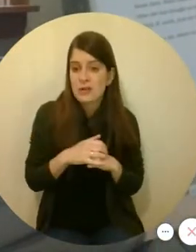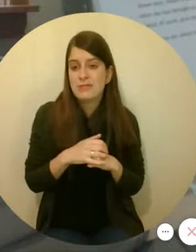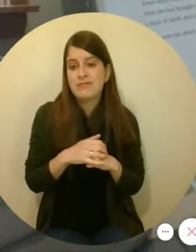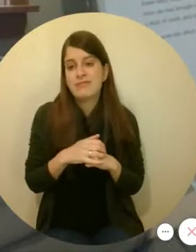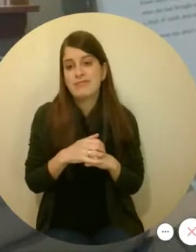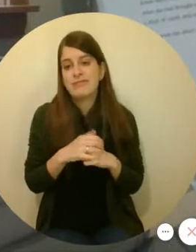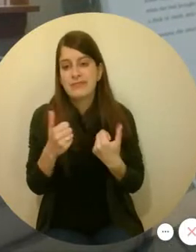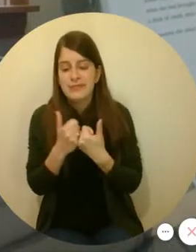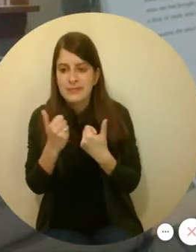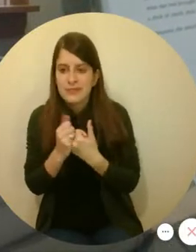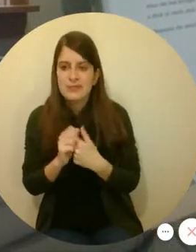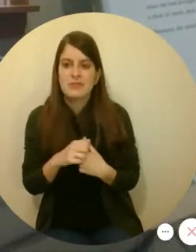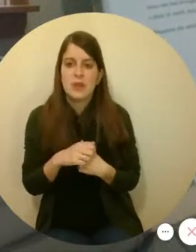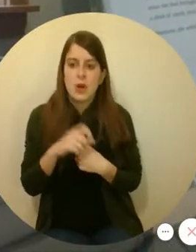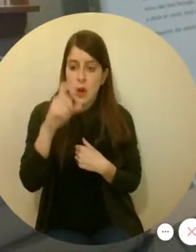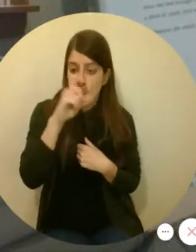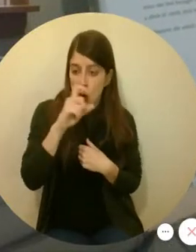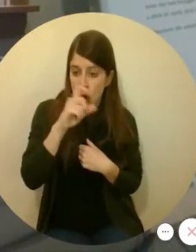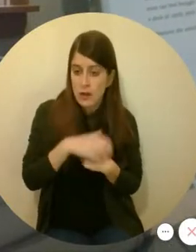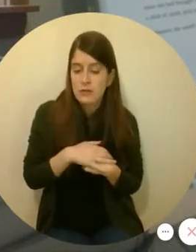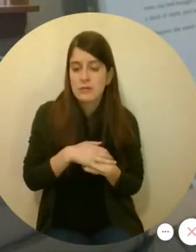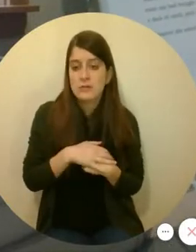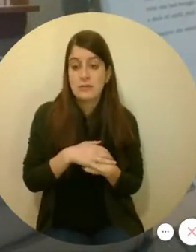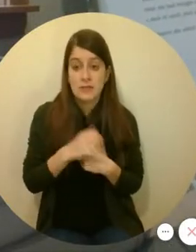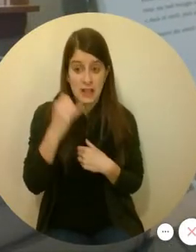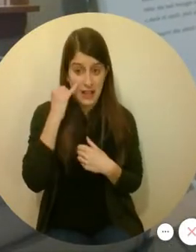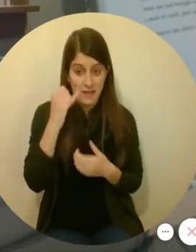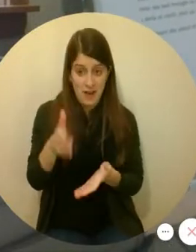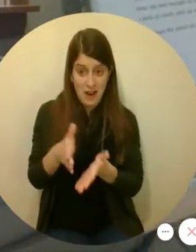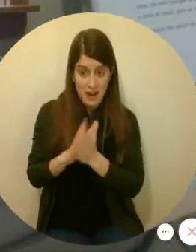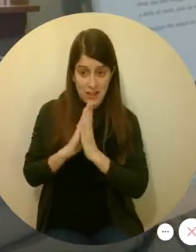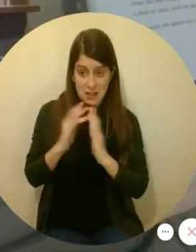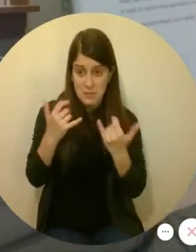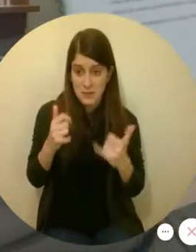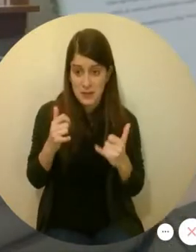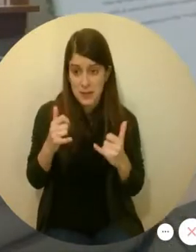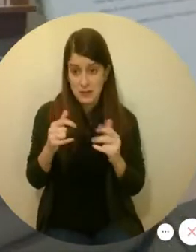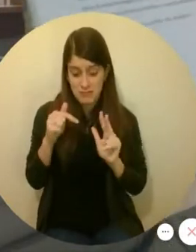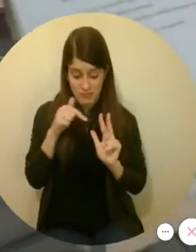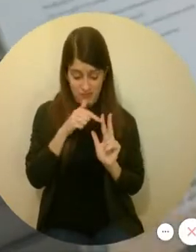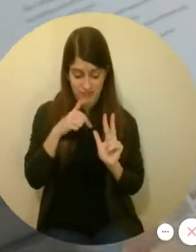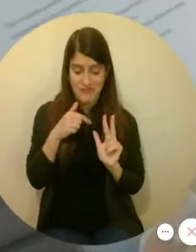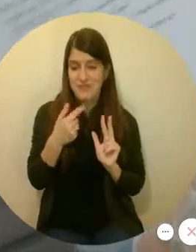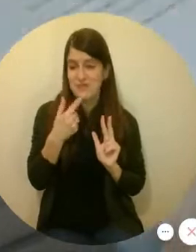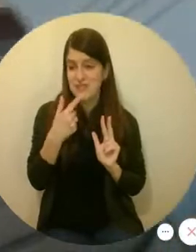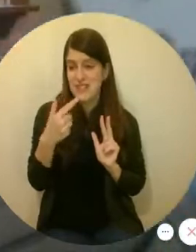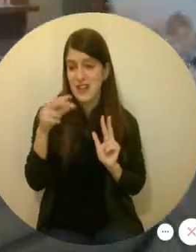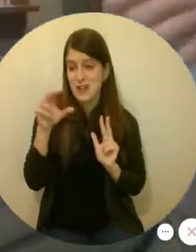small tattered doll. Whenever she'd ask us to play, we said no.